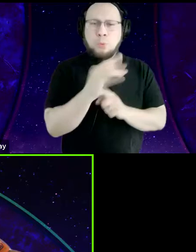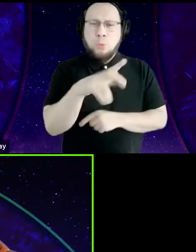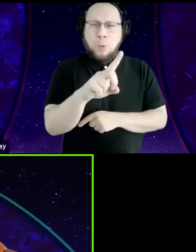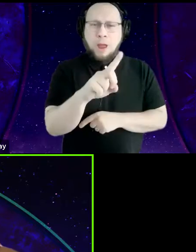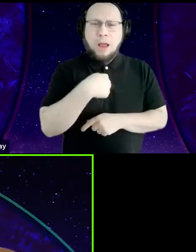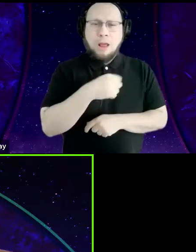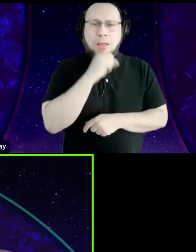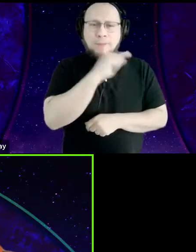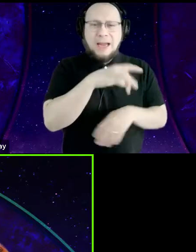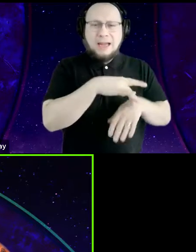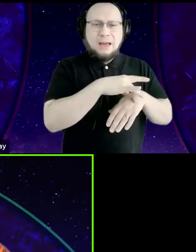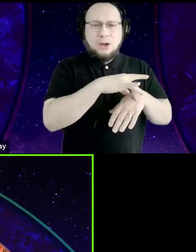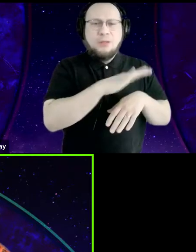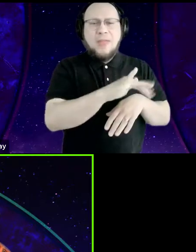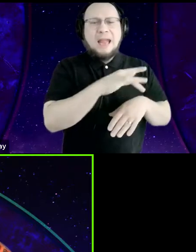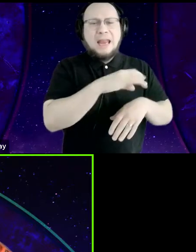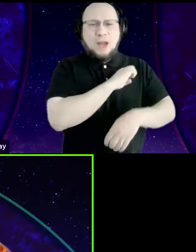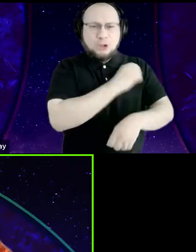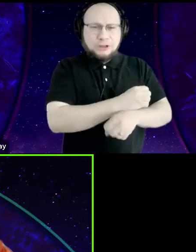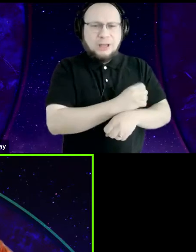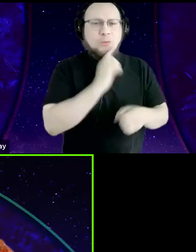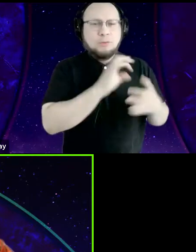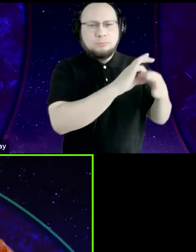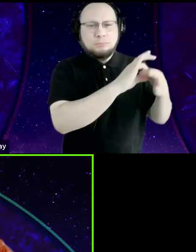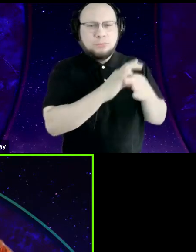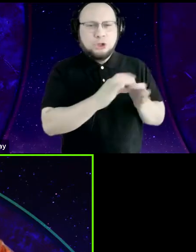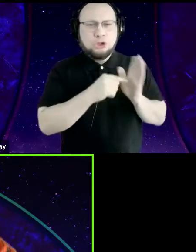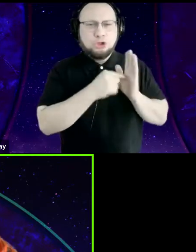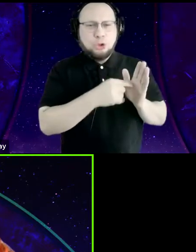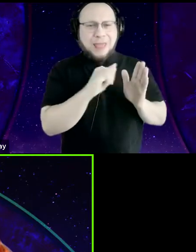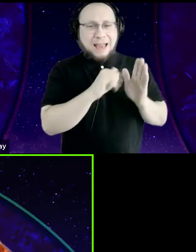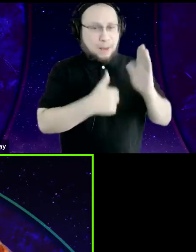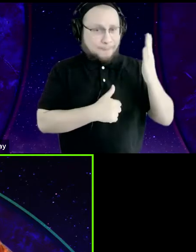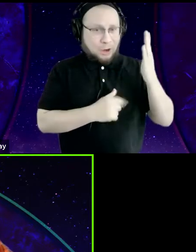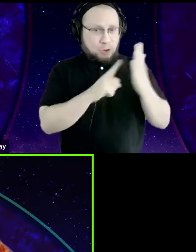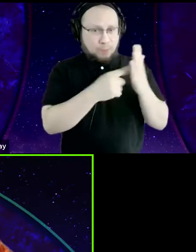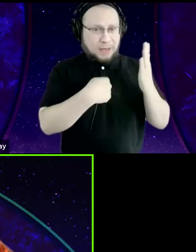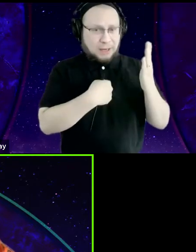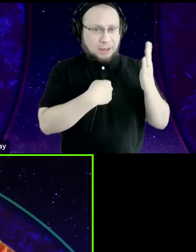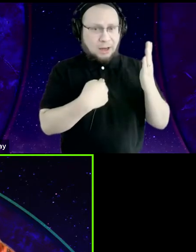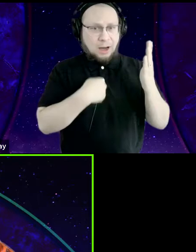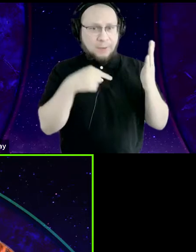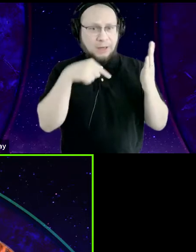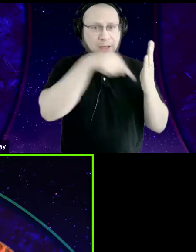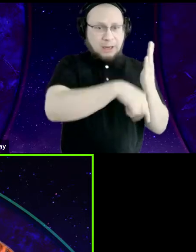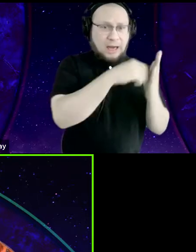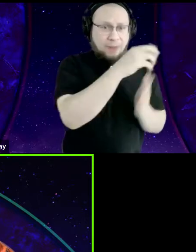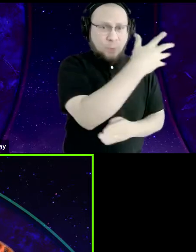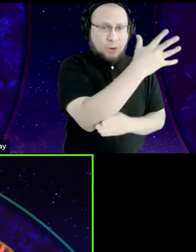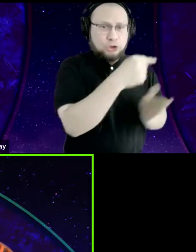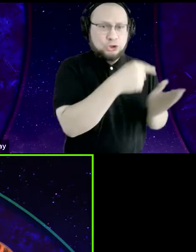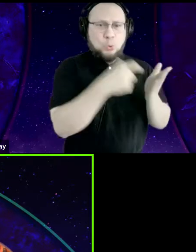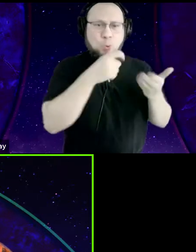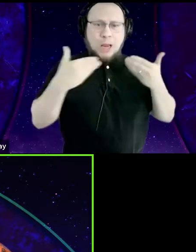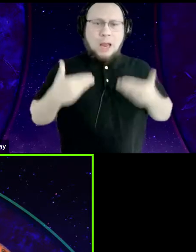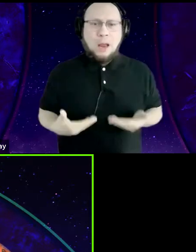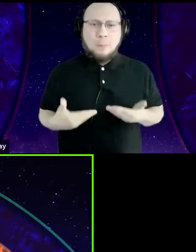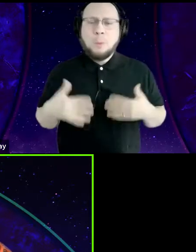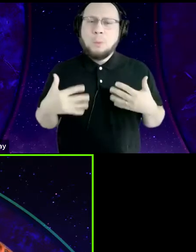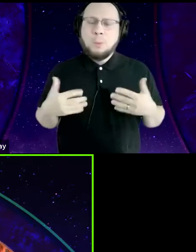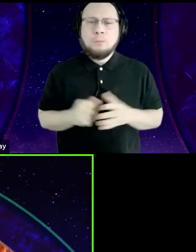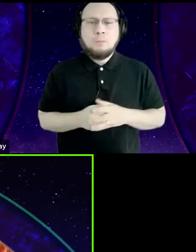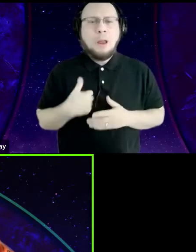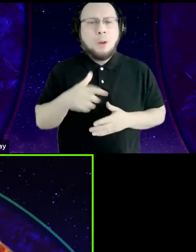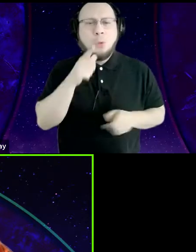like it really holds you up against, you know, yourself and the world. And it's like, who are you in this moment? And so I'll canoe,